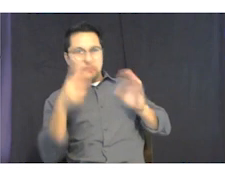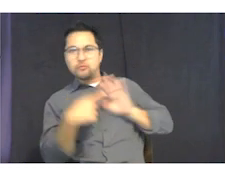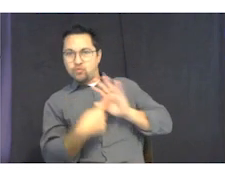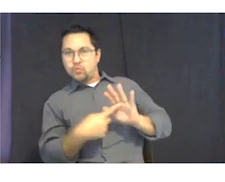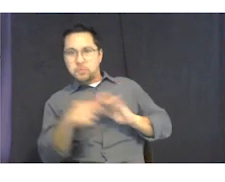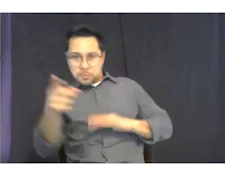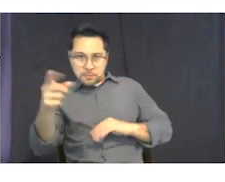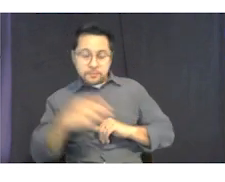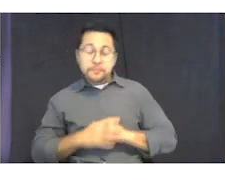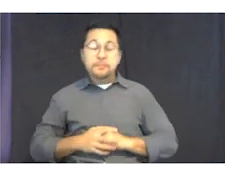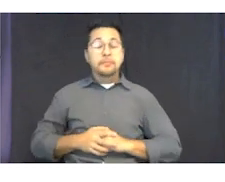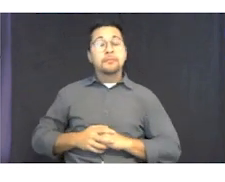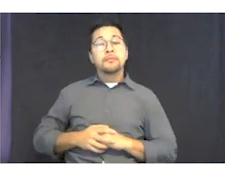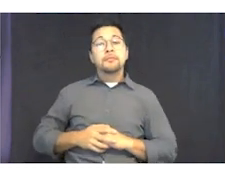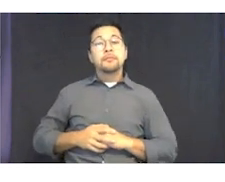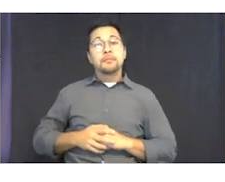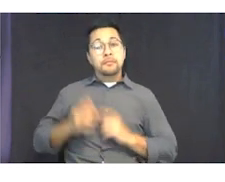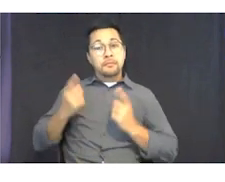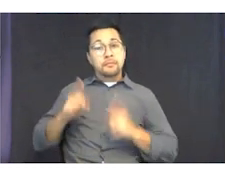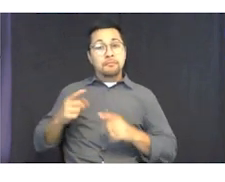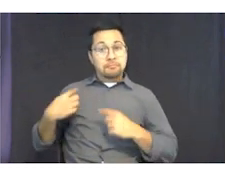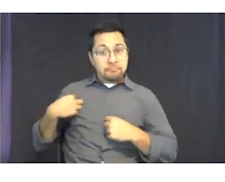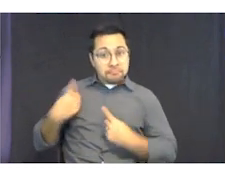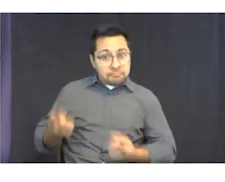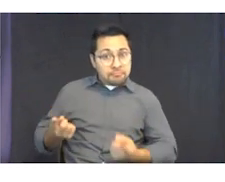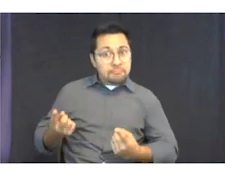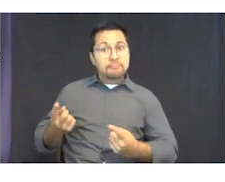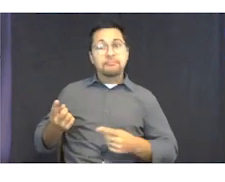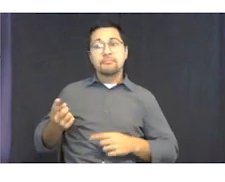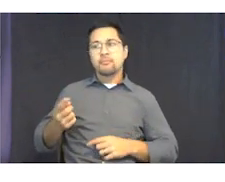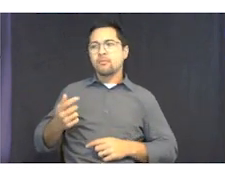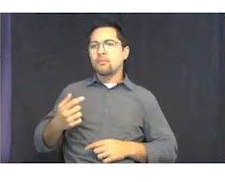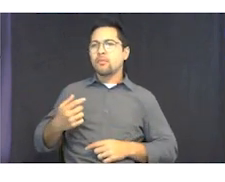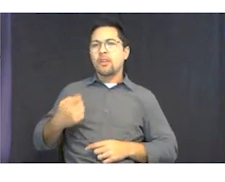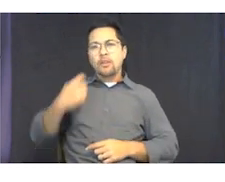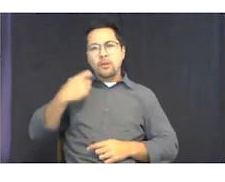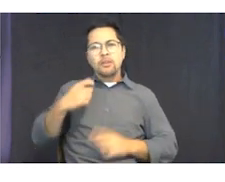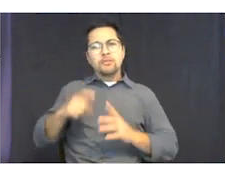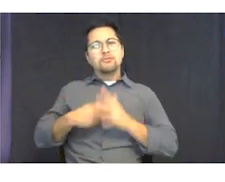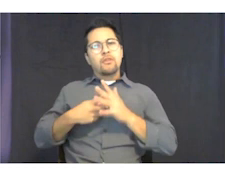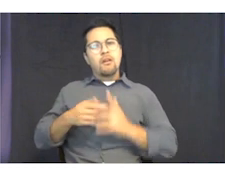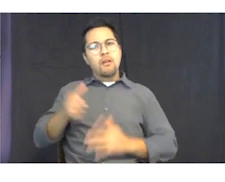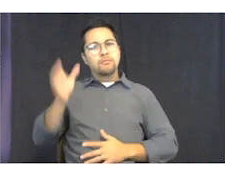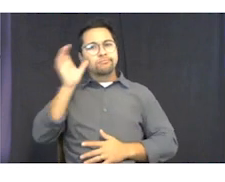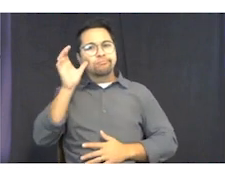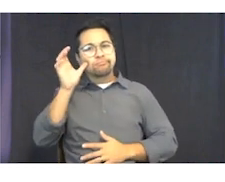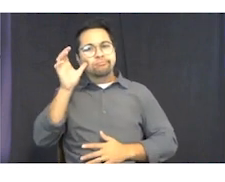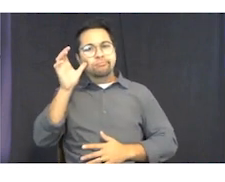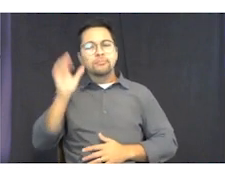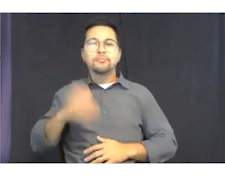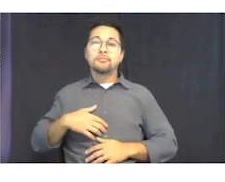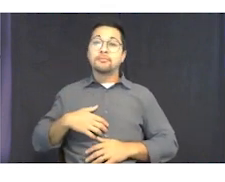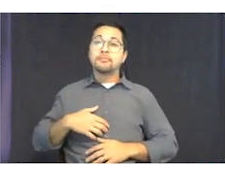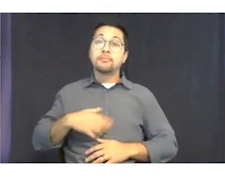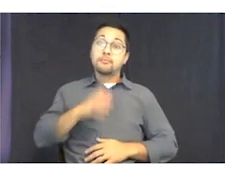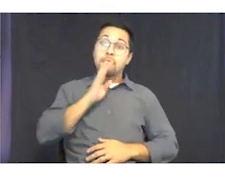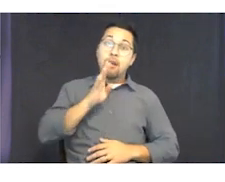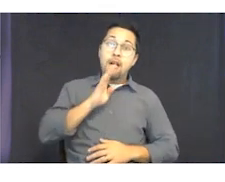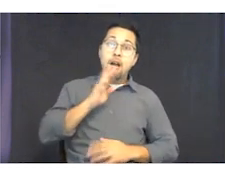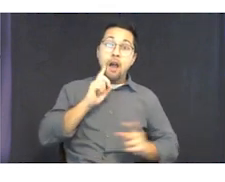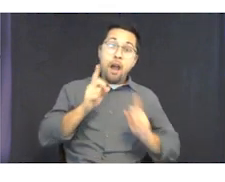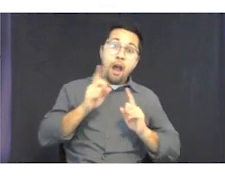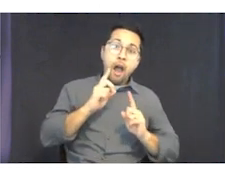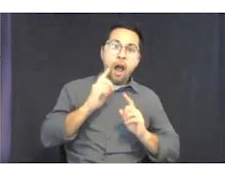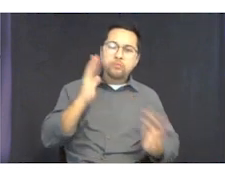One of the things that we've done over the last year is we've listened. Listen more, talk less. And we've listened to